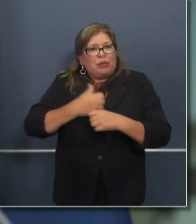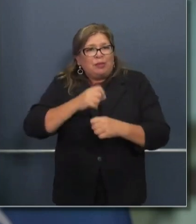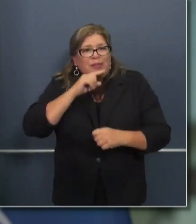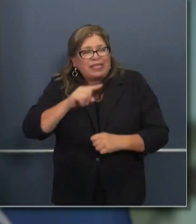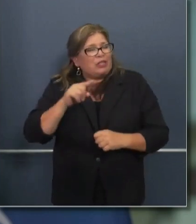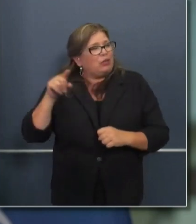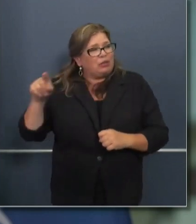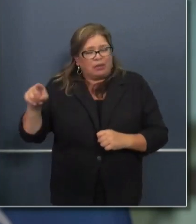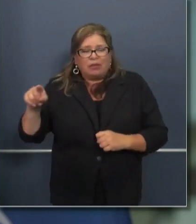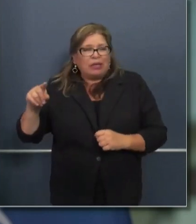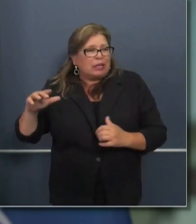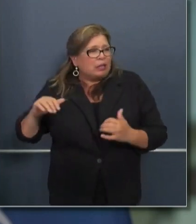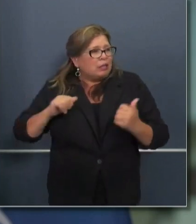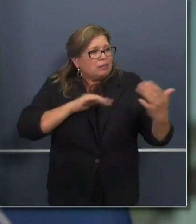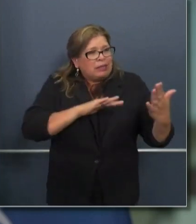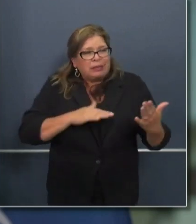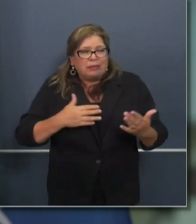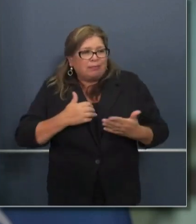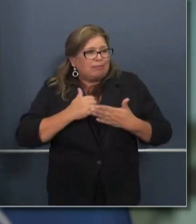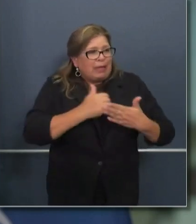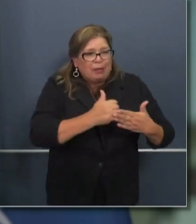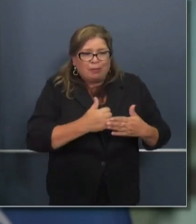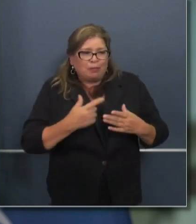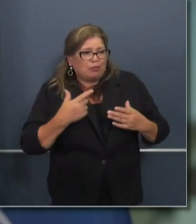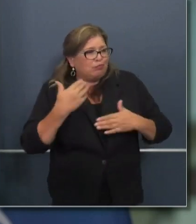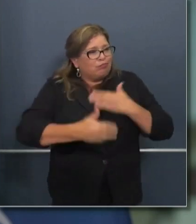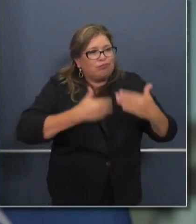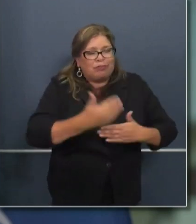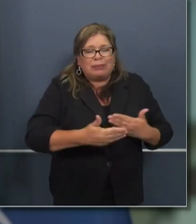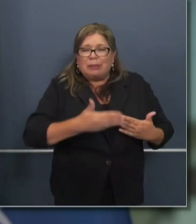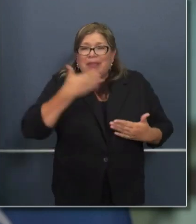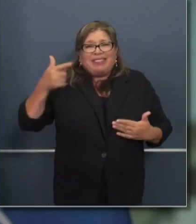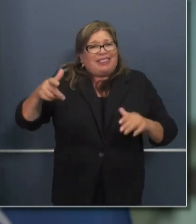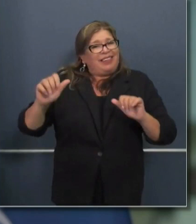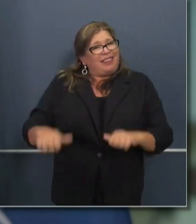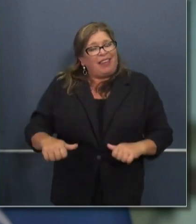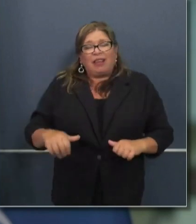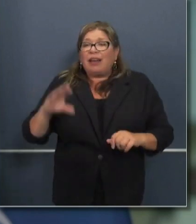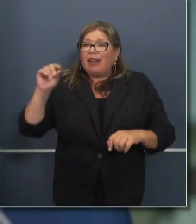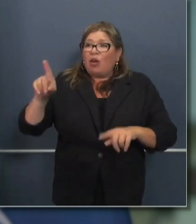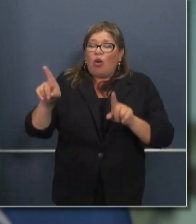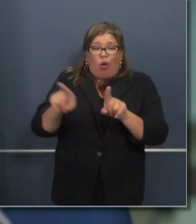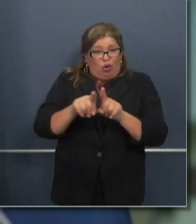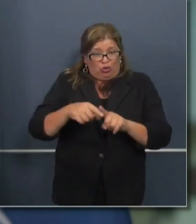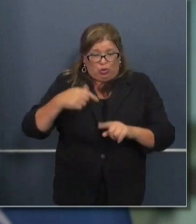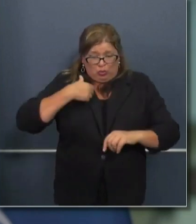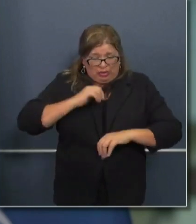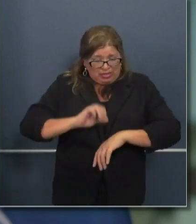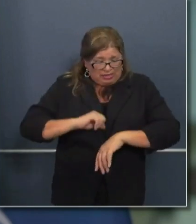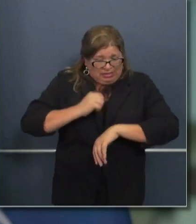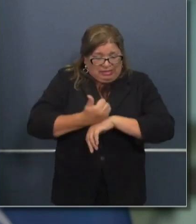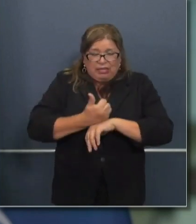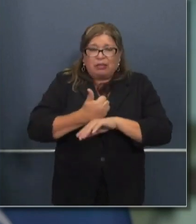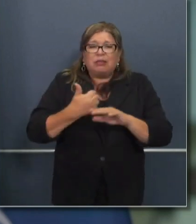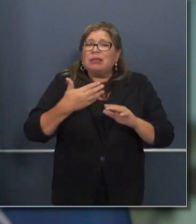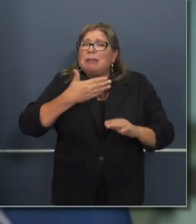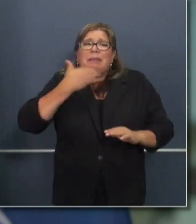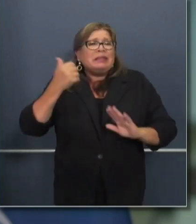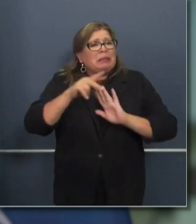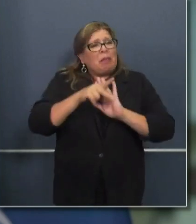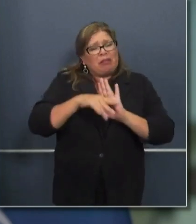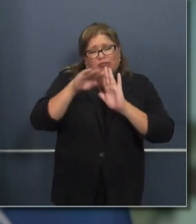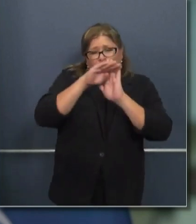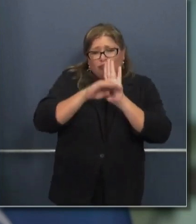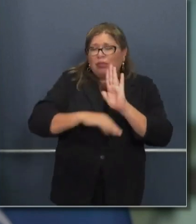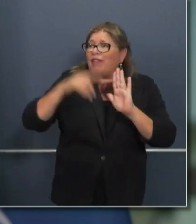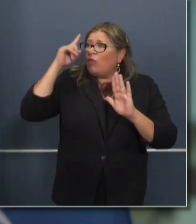moment overwhelmingly and to advance some best practices for the rest of the nation and not be timid and not be